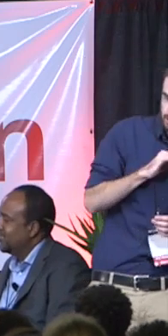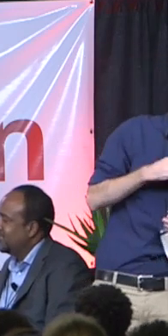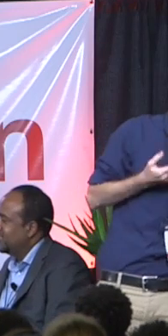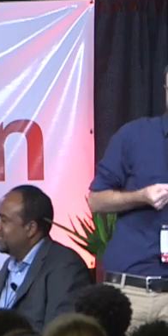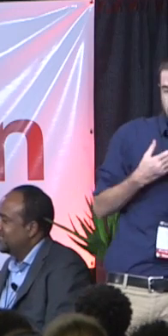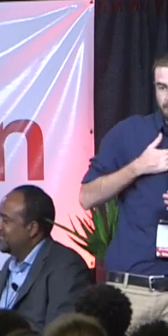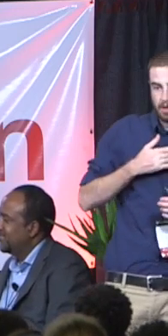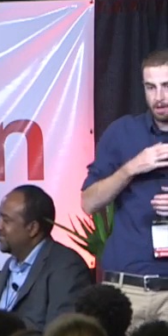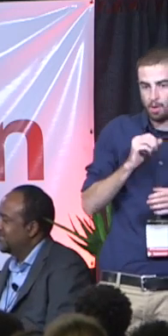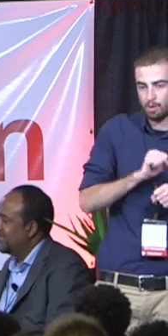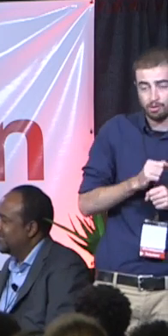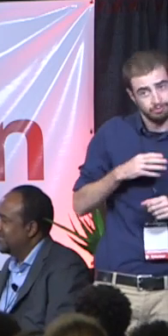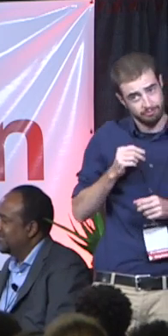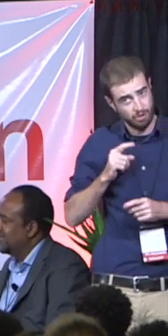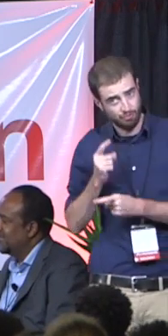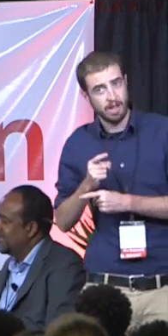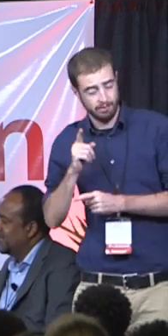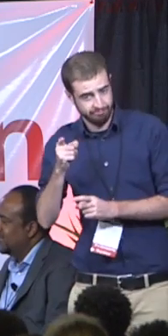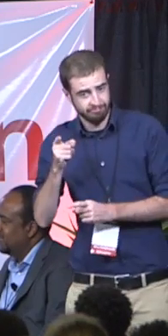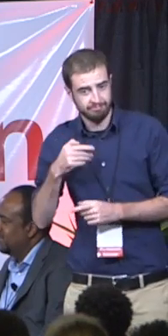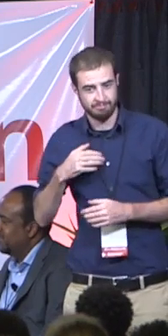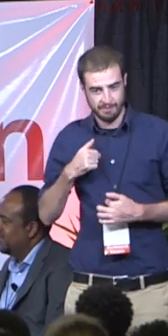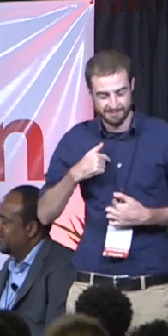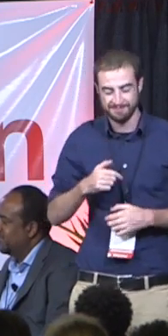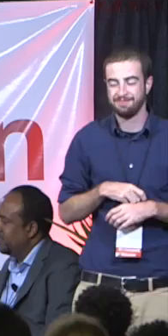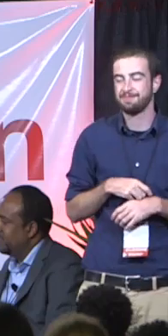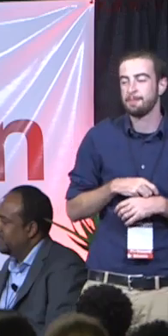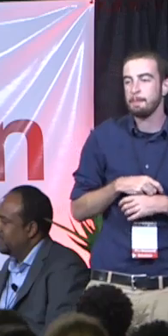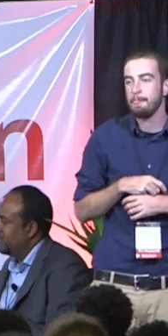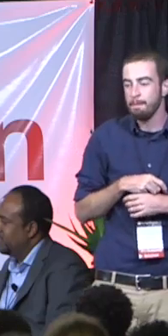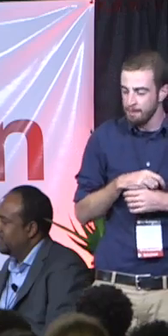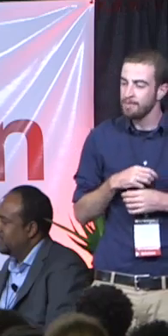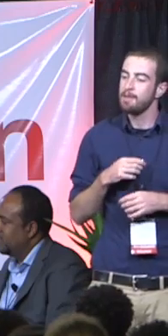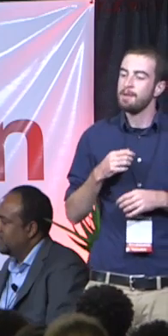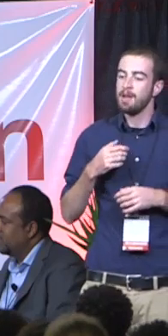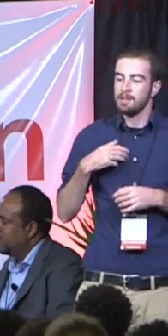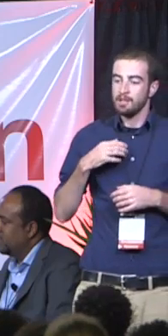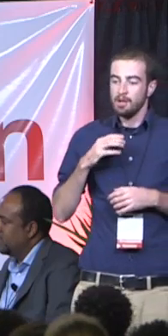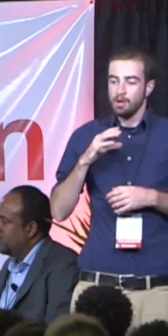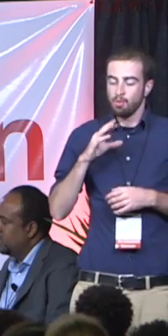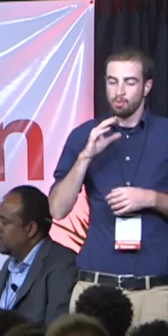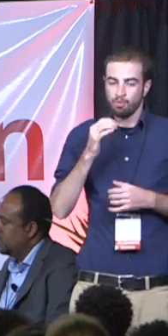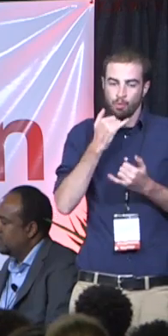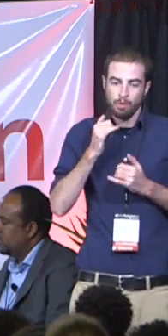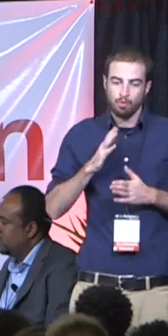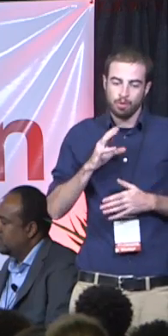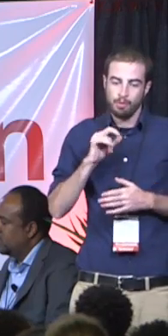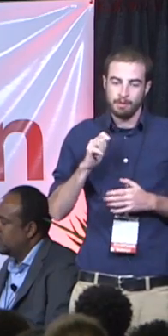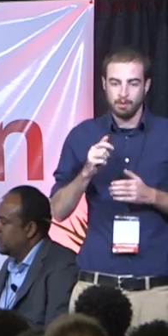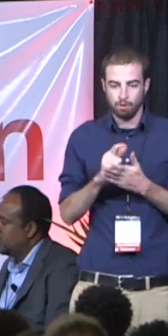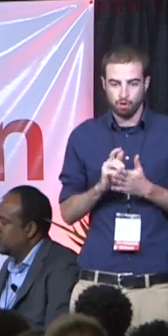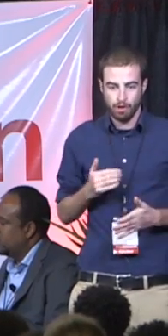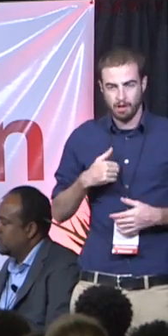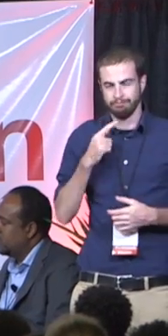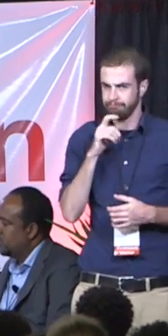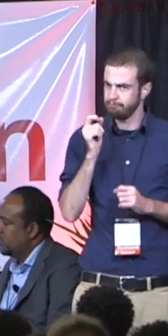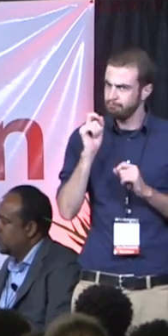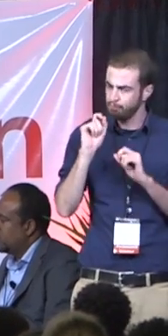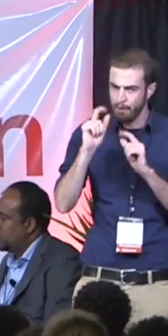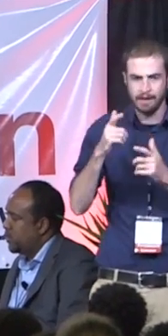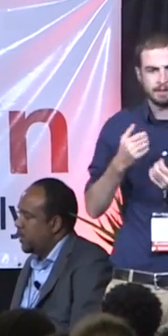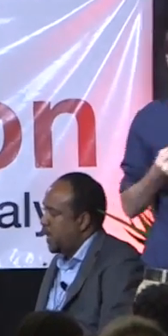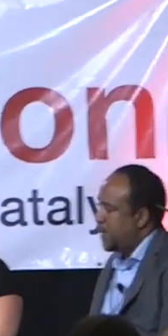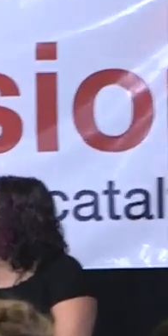coworkers used to say. I said, no, I went to the right side, all right. And as a criminal attorney, I was pretty surprised that many